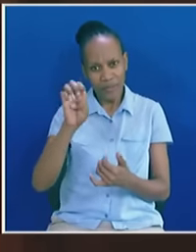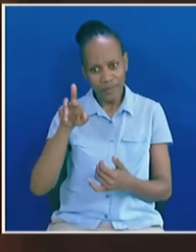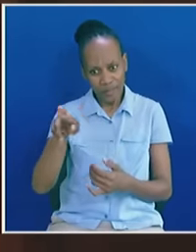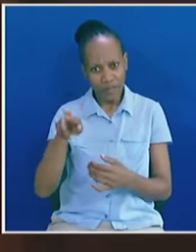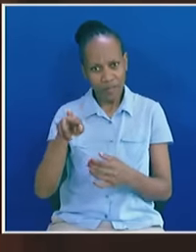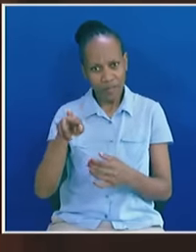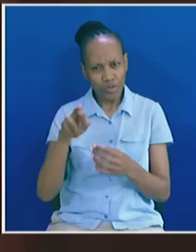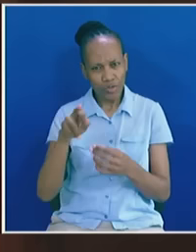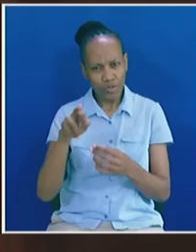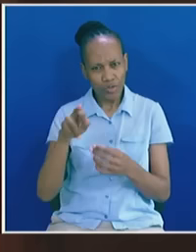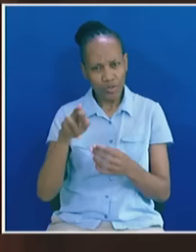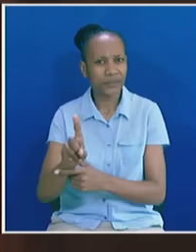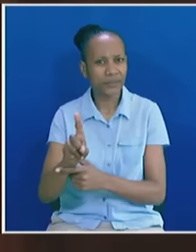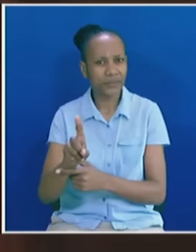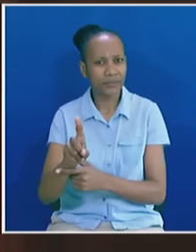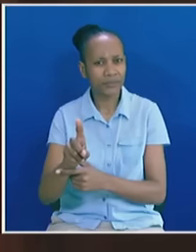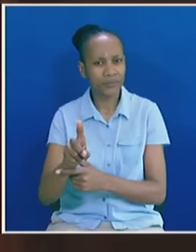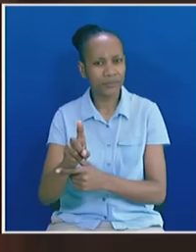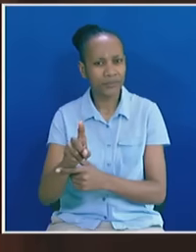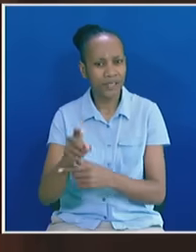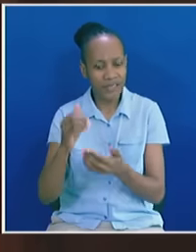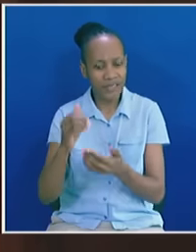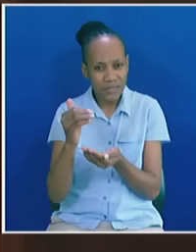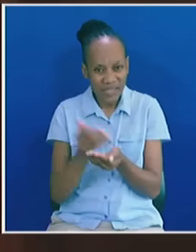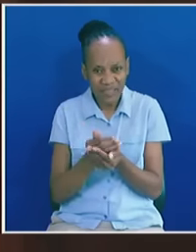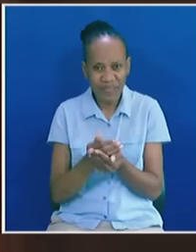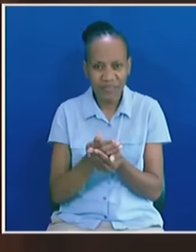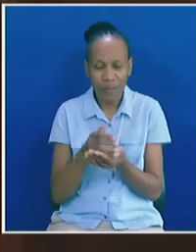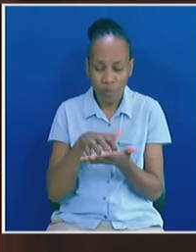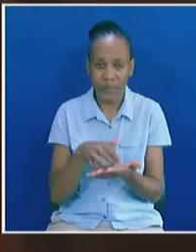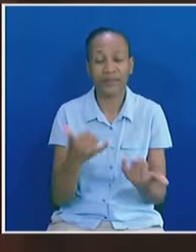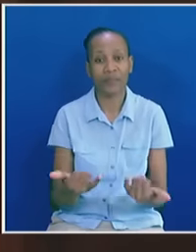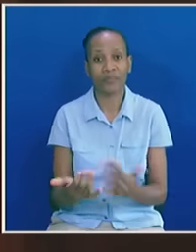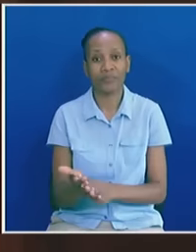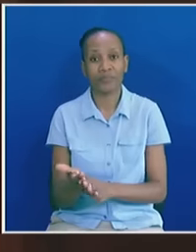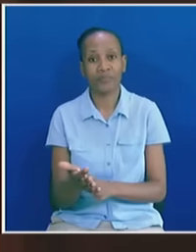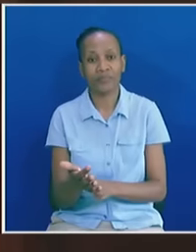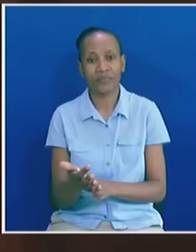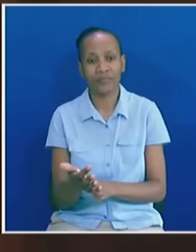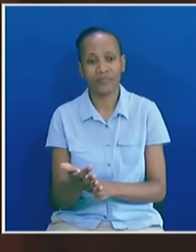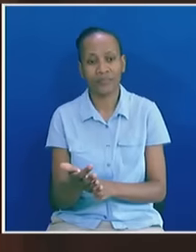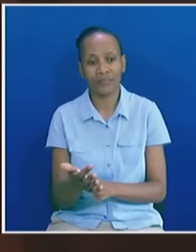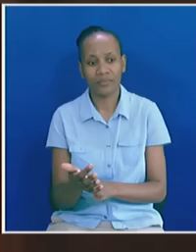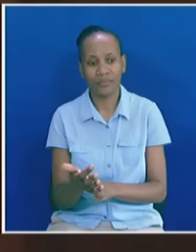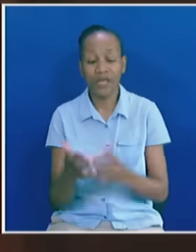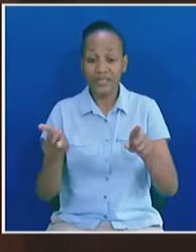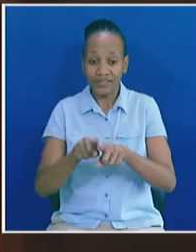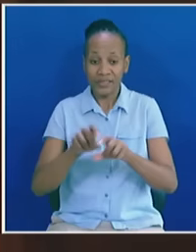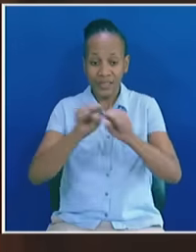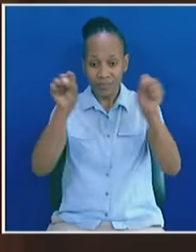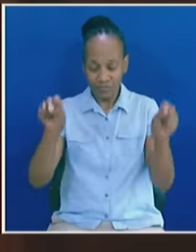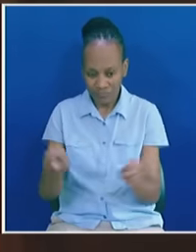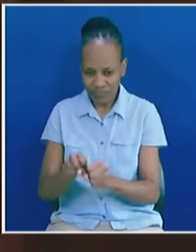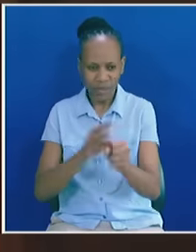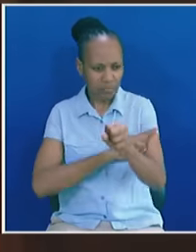stage of our dynamic capabilities. The need to continuously upgrade our cyber infrastructure and capacity to put us